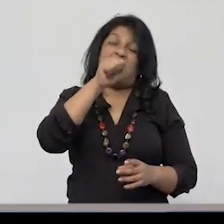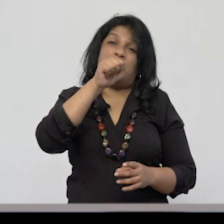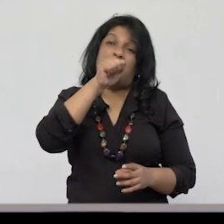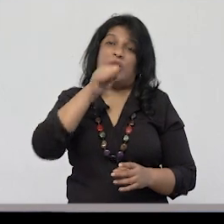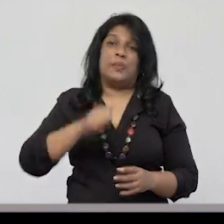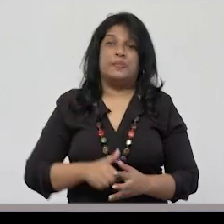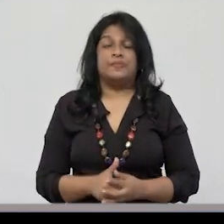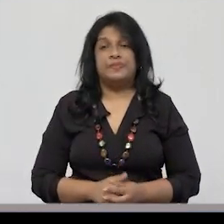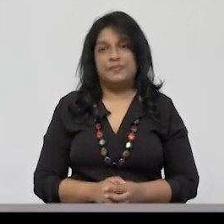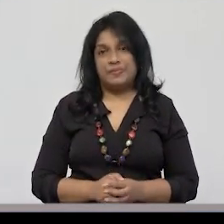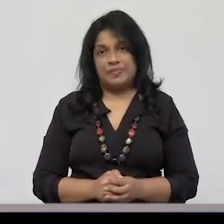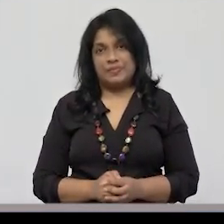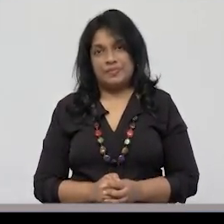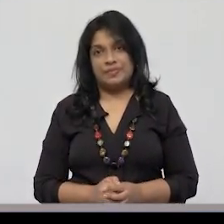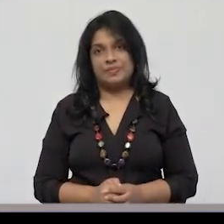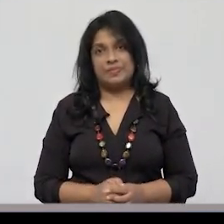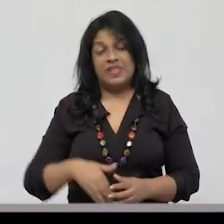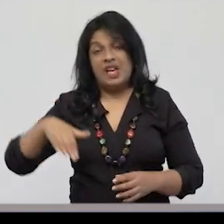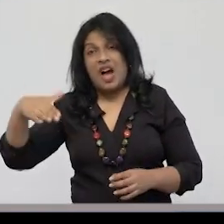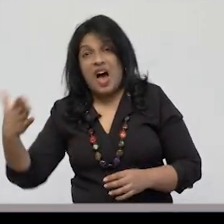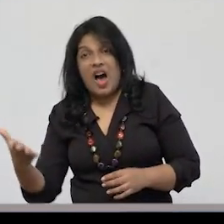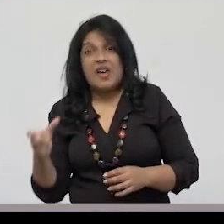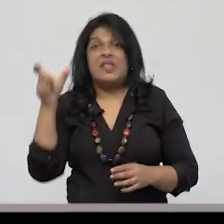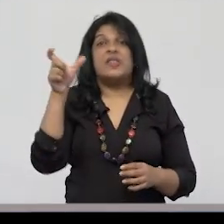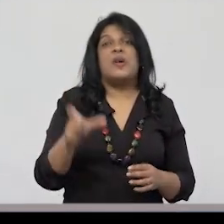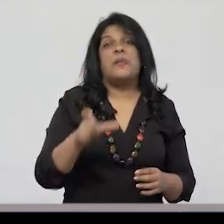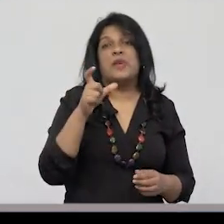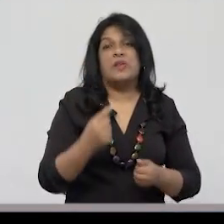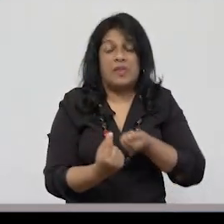Not much. The potty shot. How many of you have the potty shot?